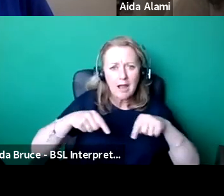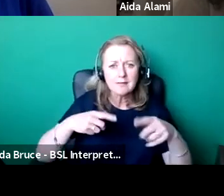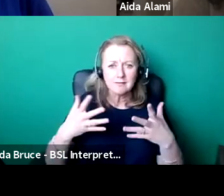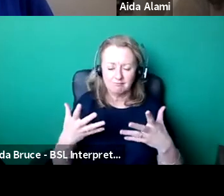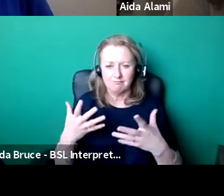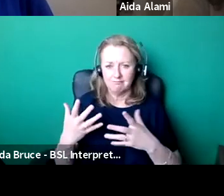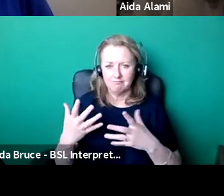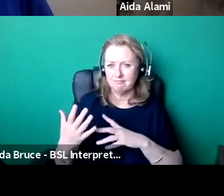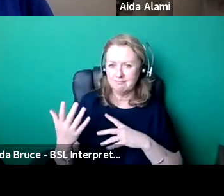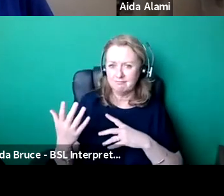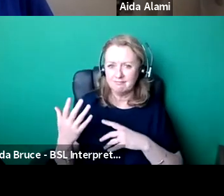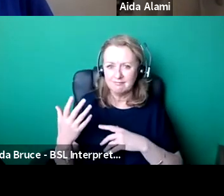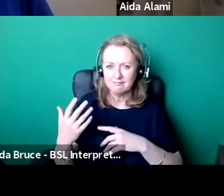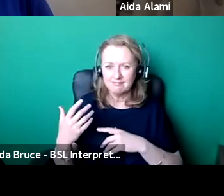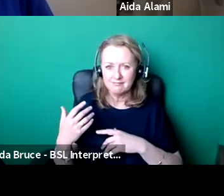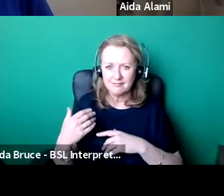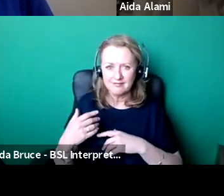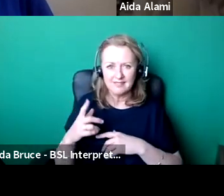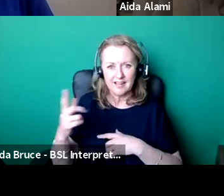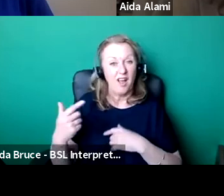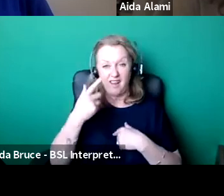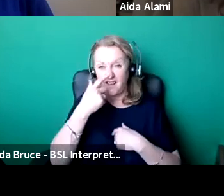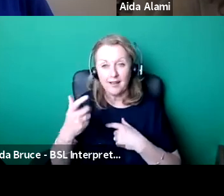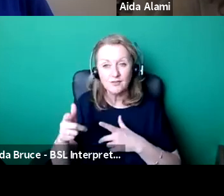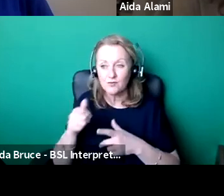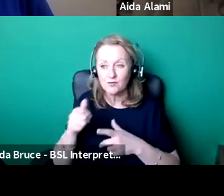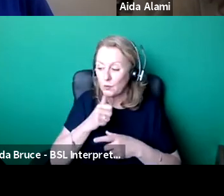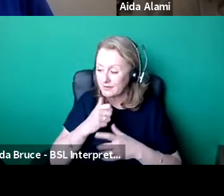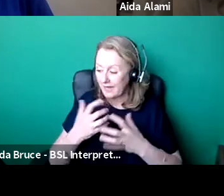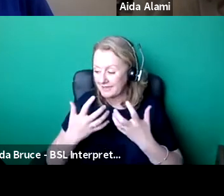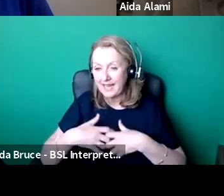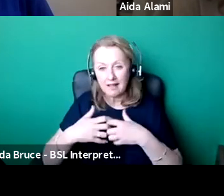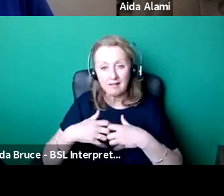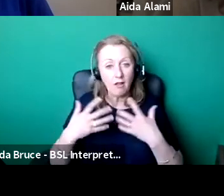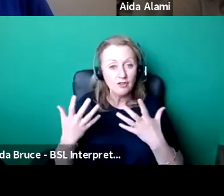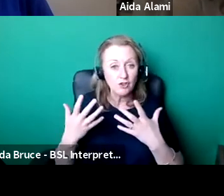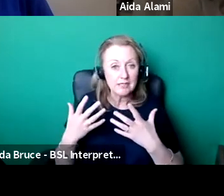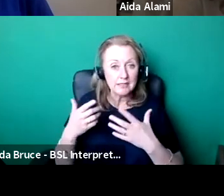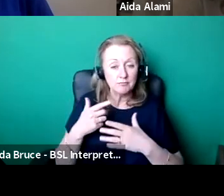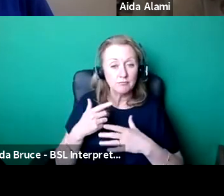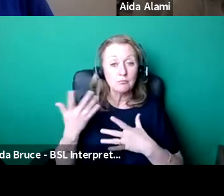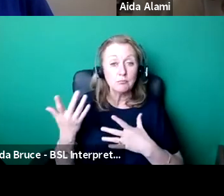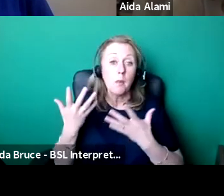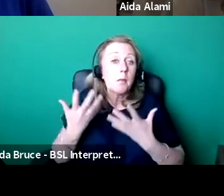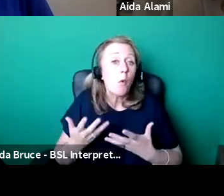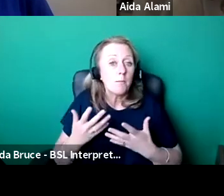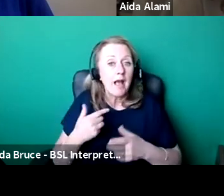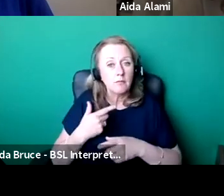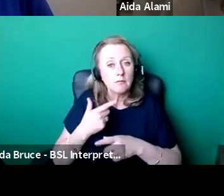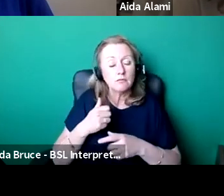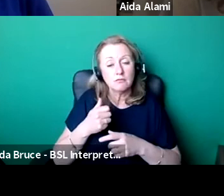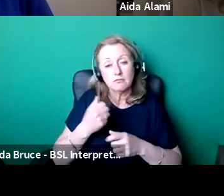to today's technology of communication. And apart from that, I'm just working on a small documentary here in